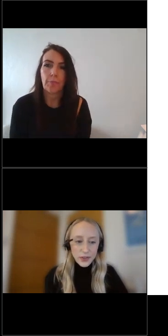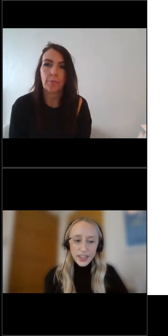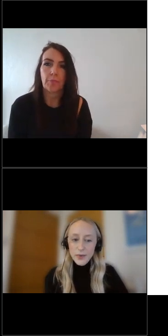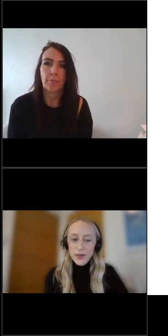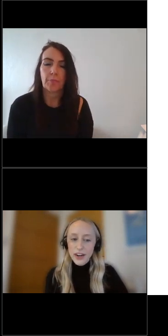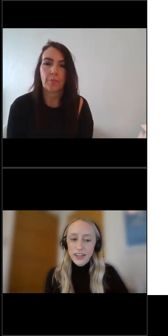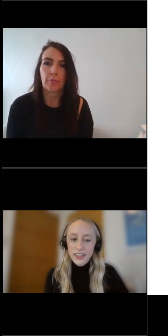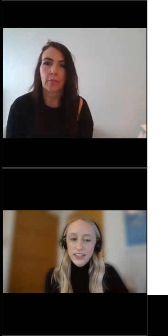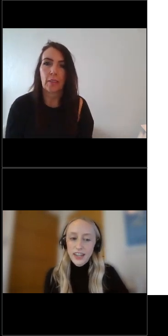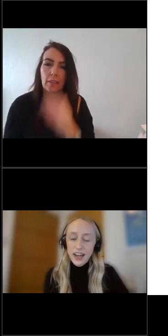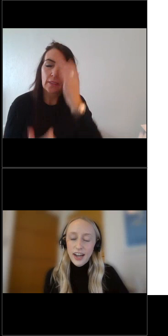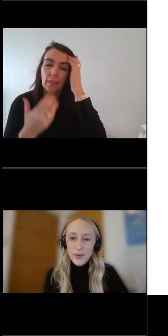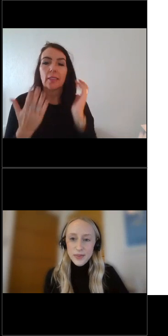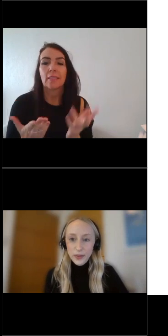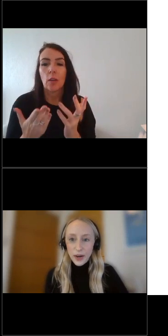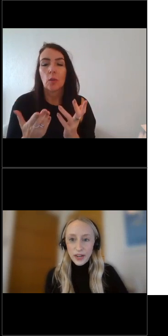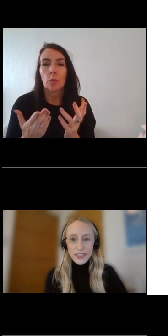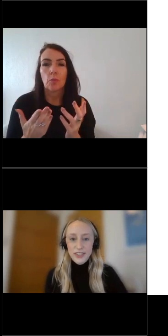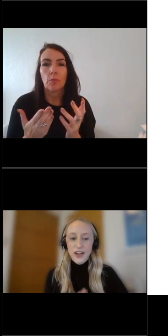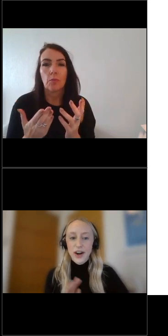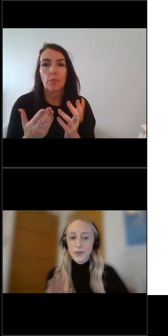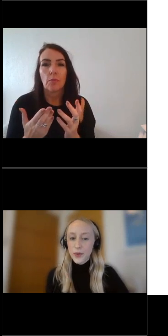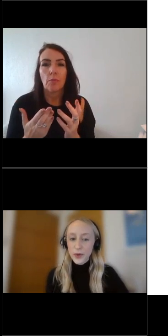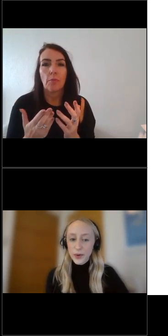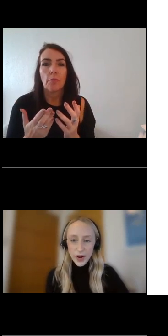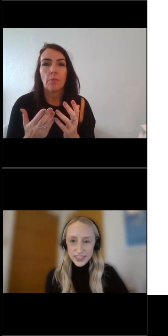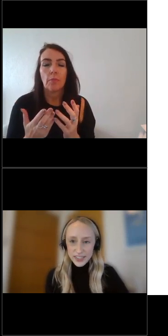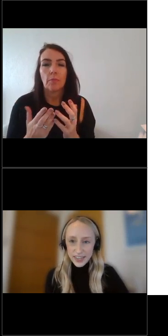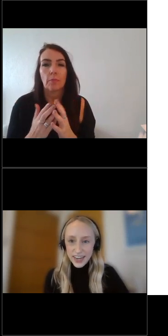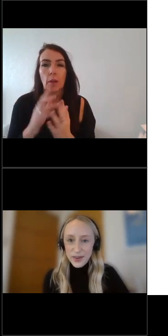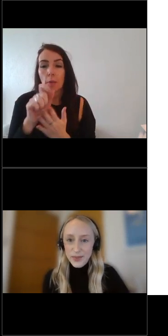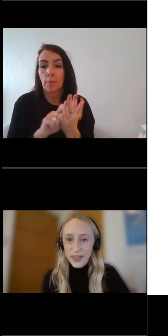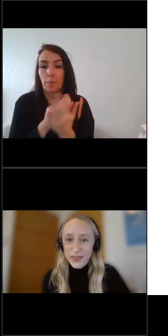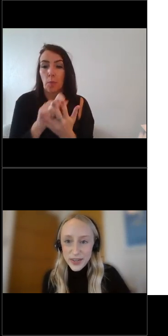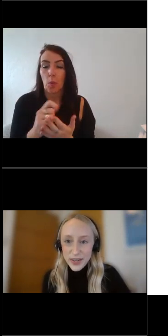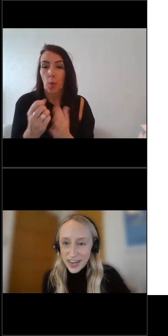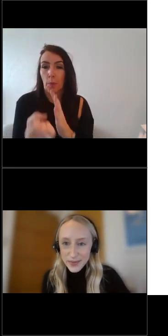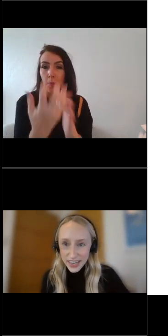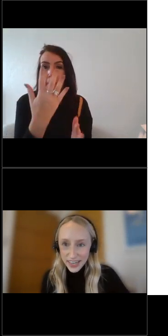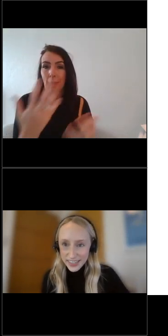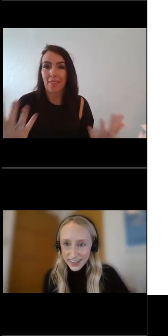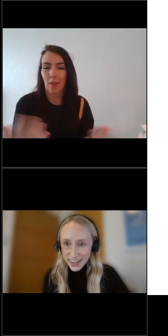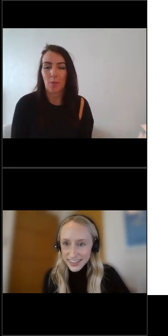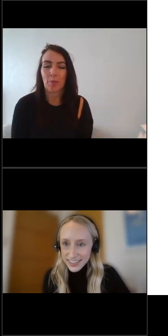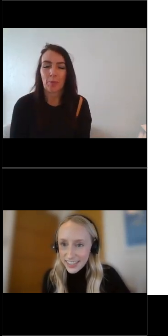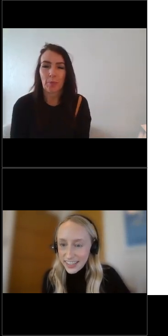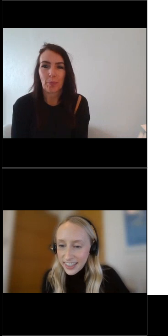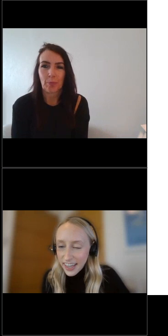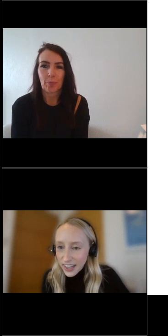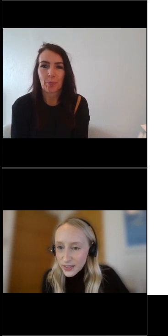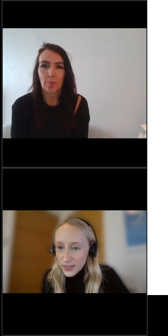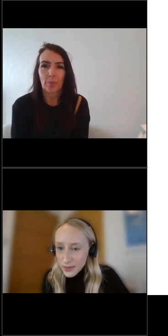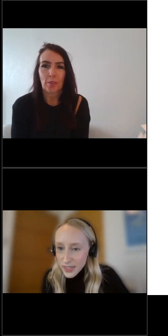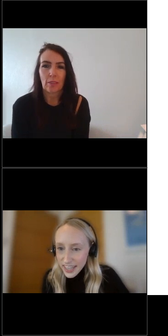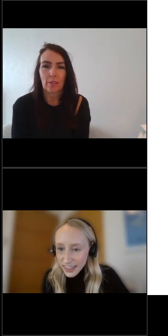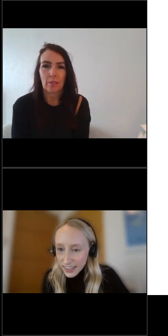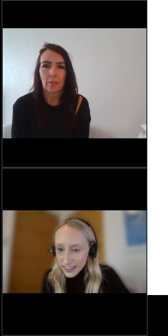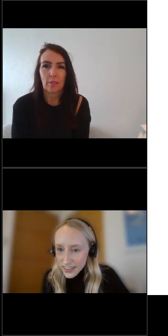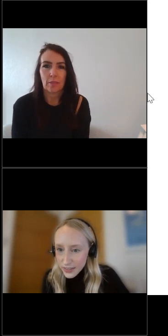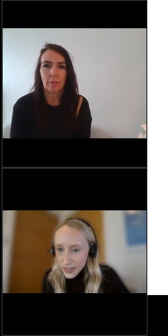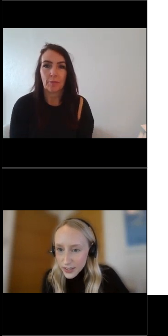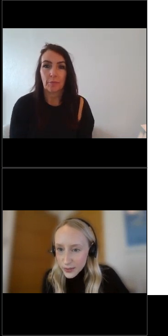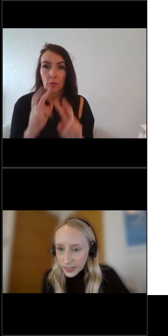So we'll now move on to launch our poll question, and we'll give you a bit of time to answer that. So you should be seeing